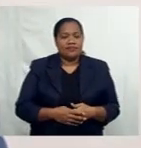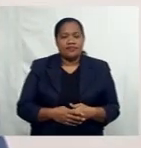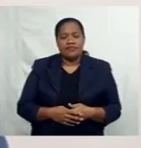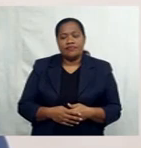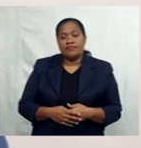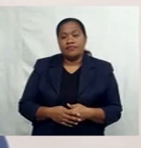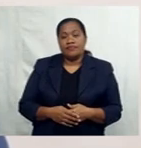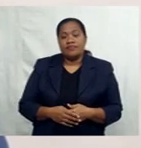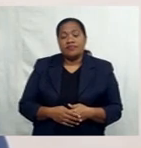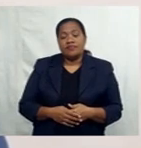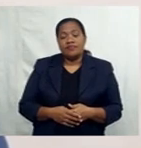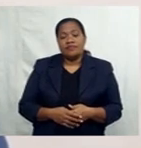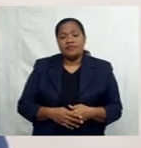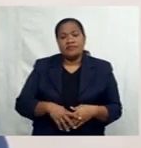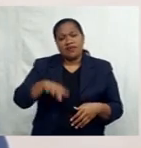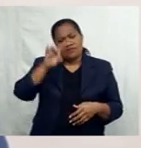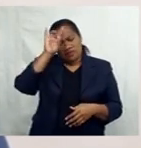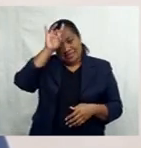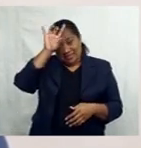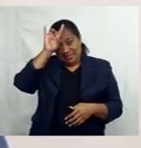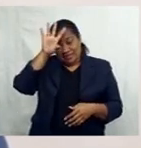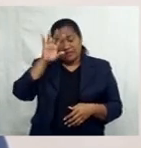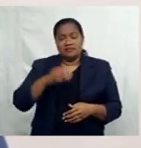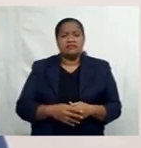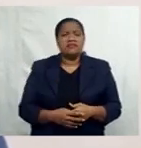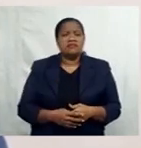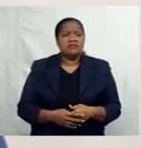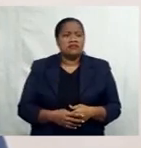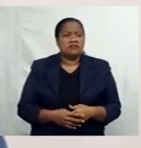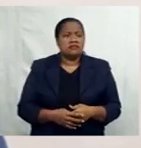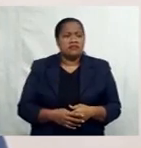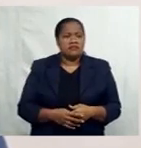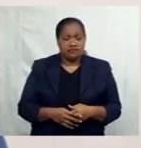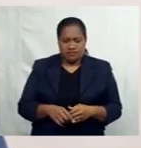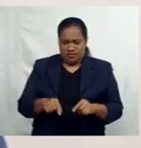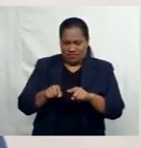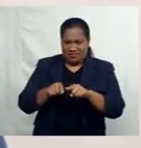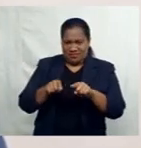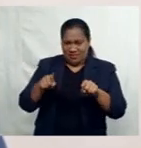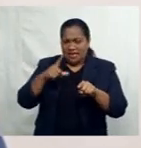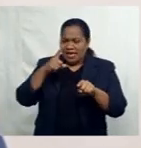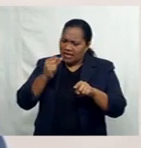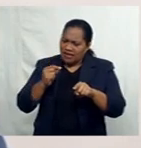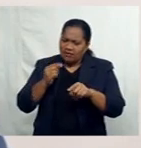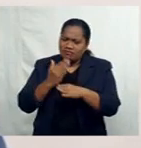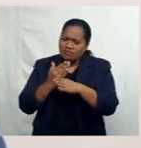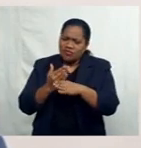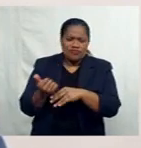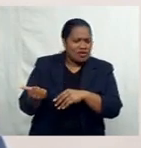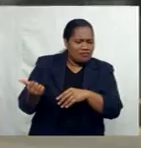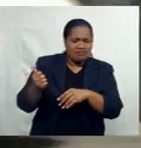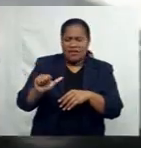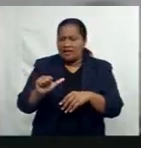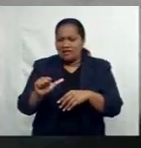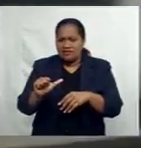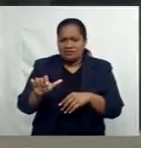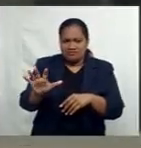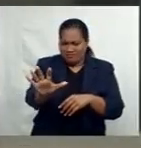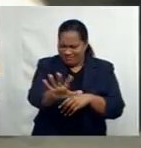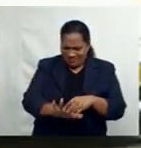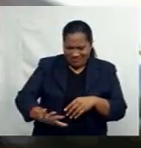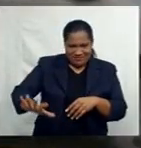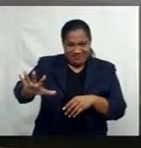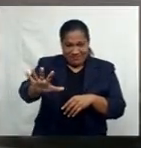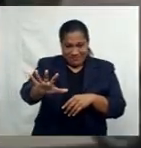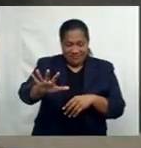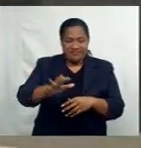ranks actually enable taxis to operate from any rank within their designated